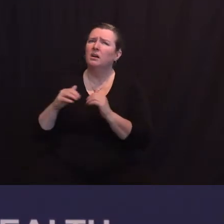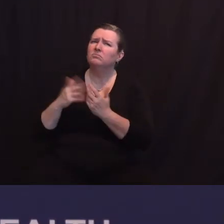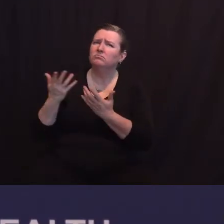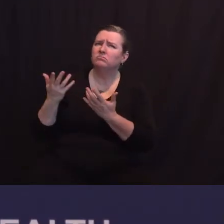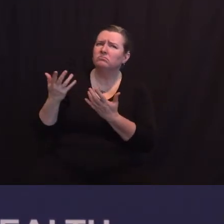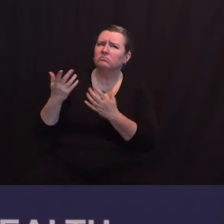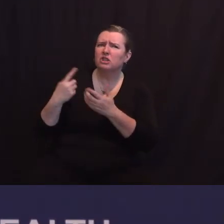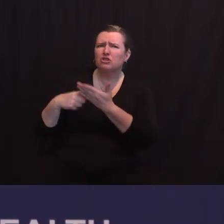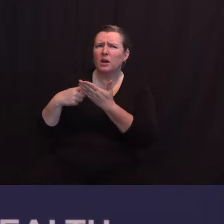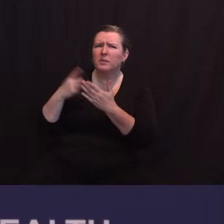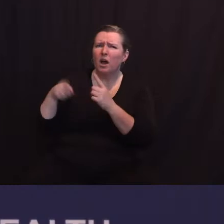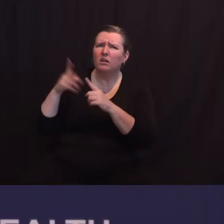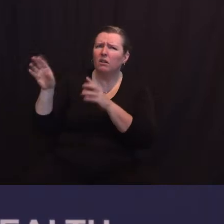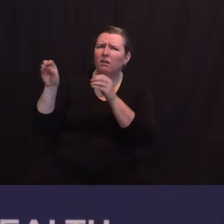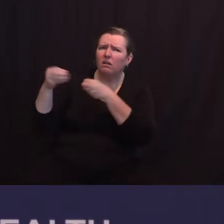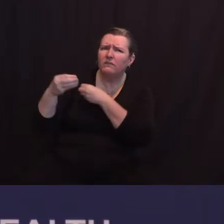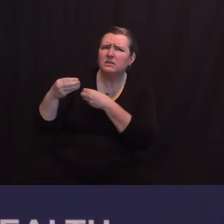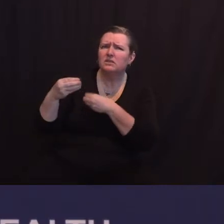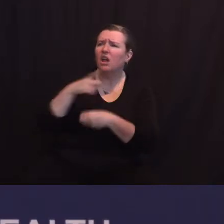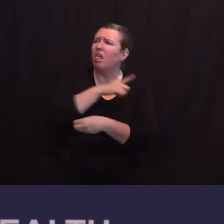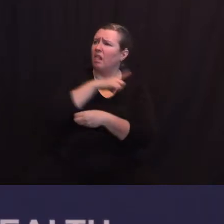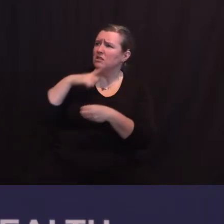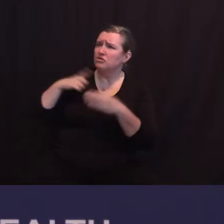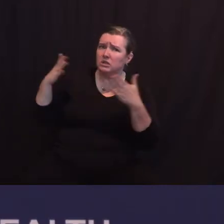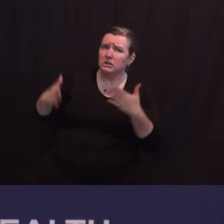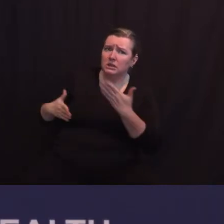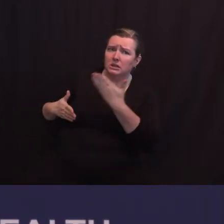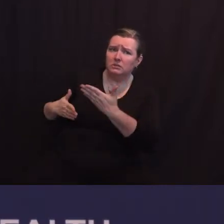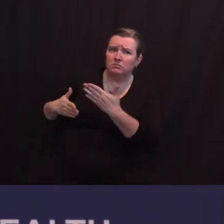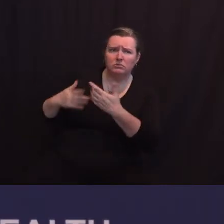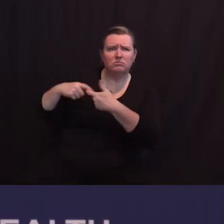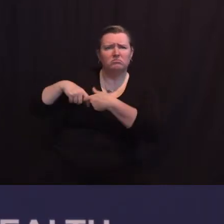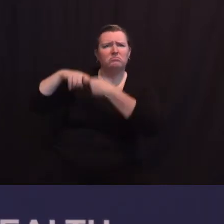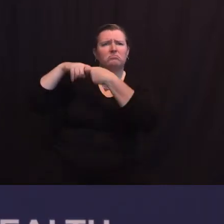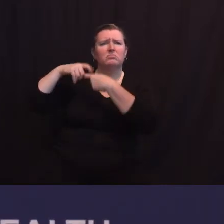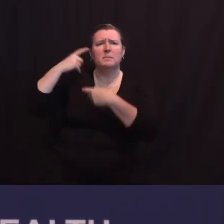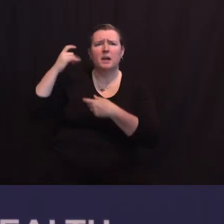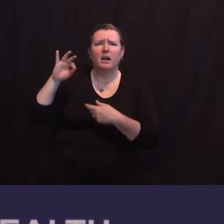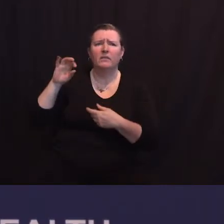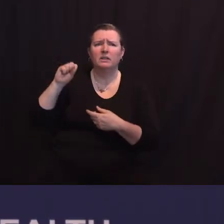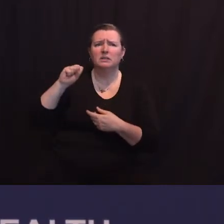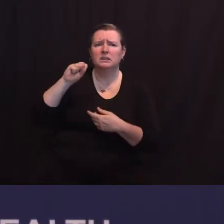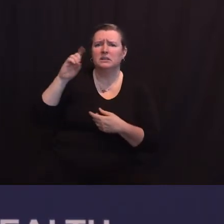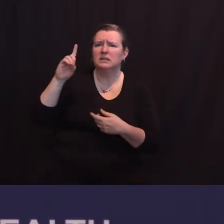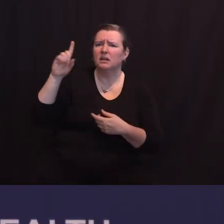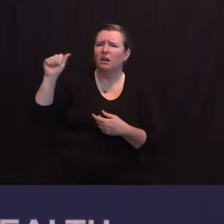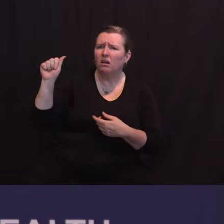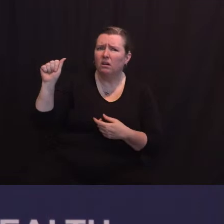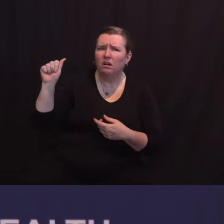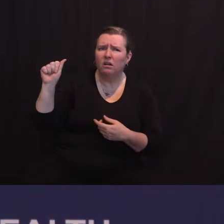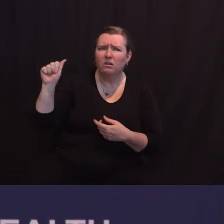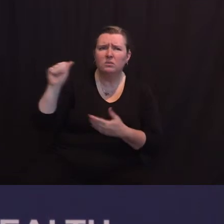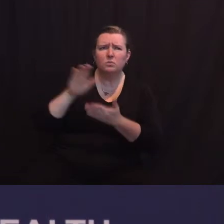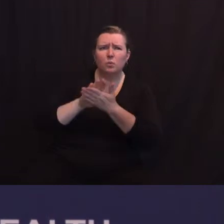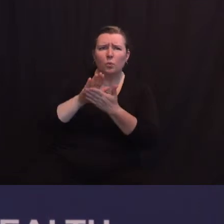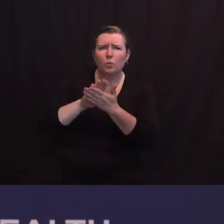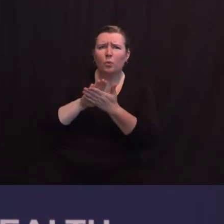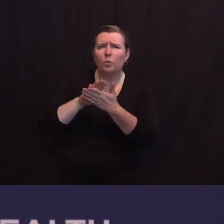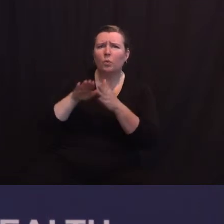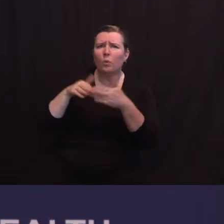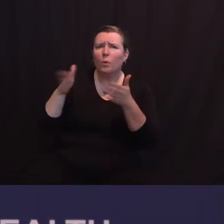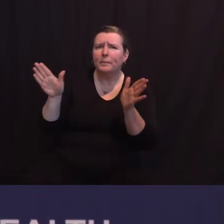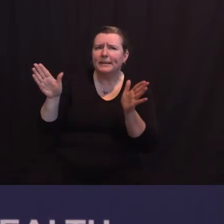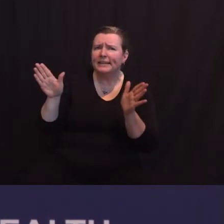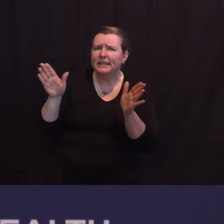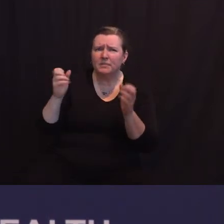legislative leaders have stalled over the fate of the SDA. Also, with schools set to reopen and major infrastructure and ventilation projects left unfinished,